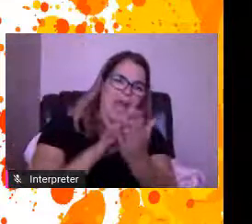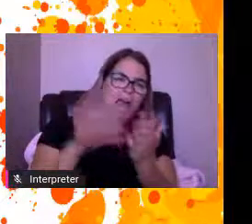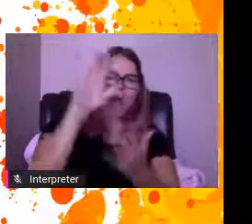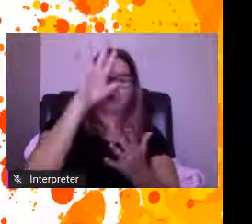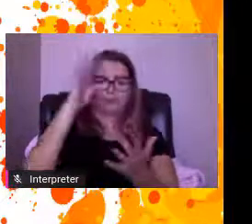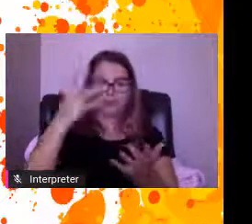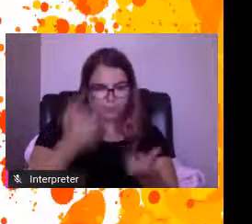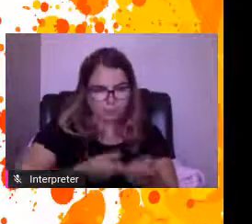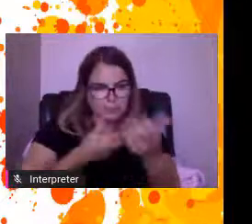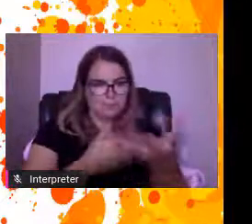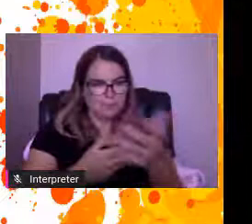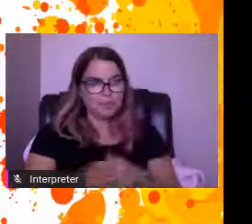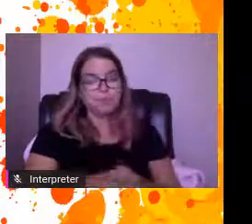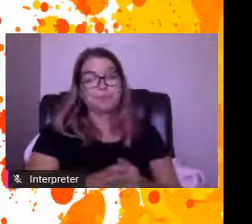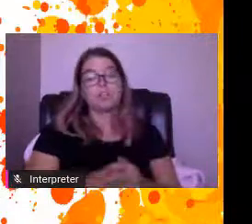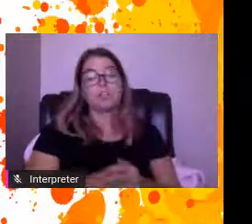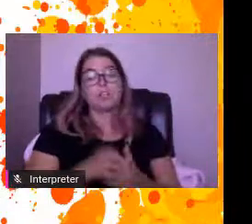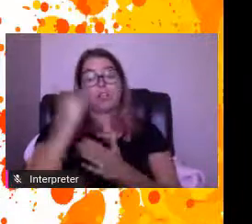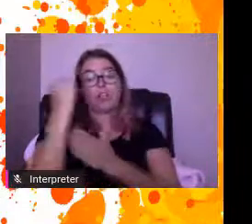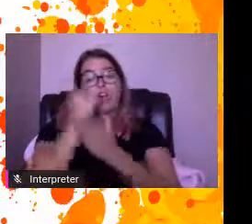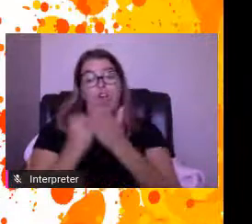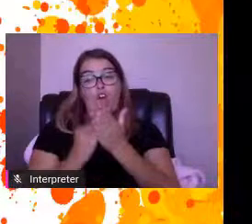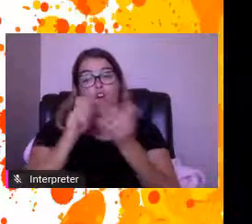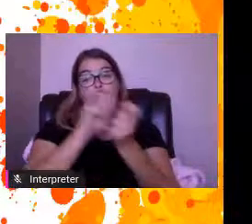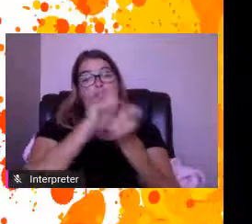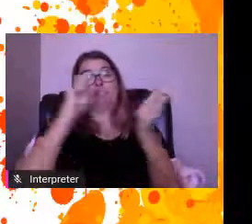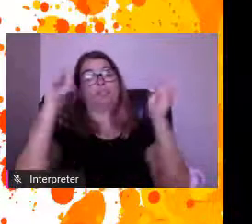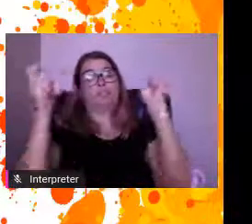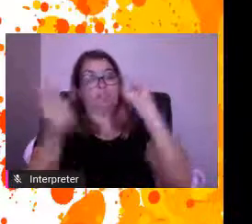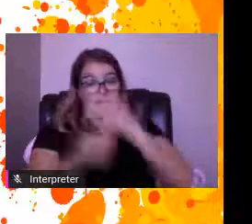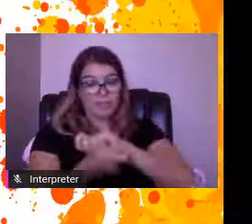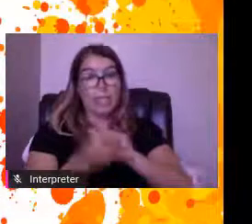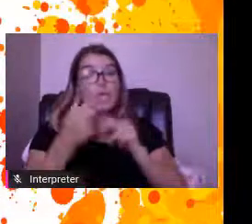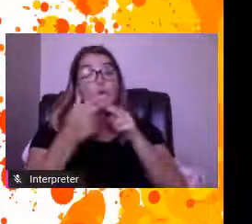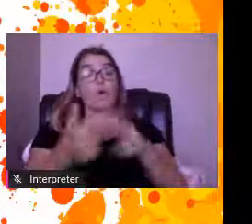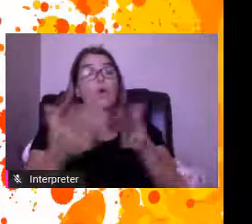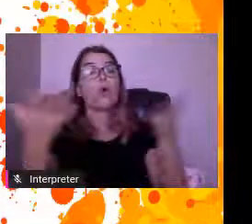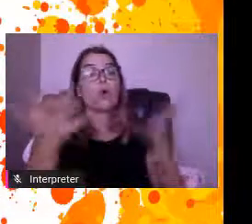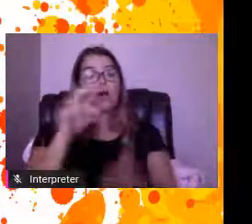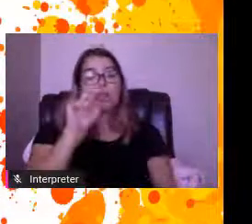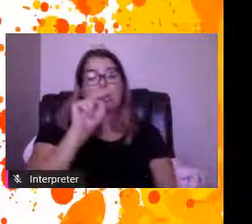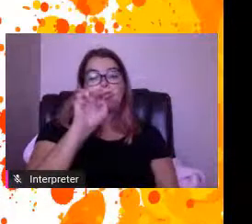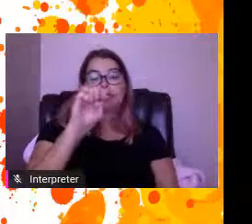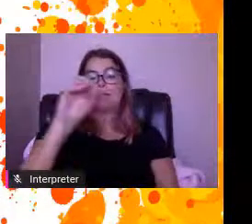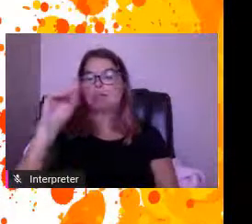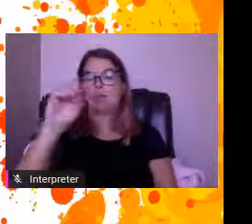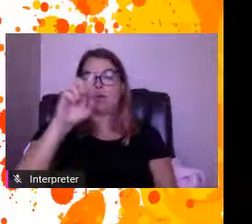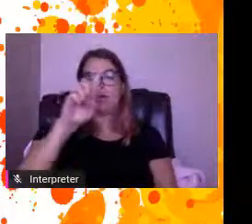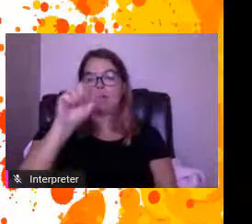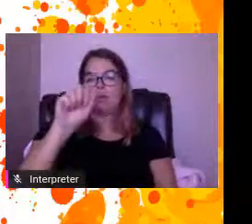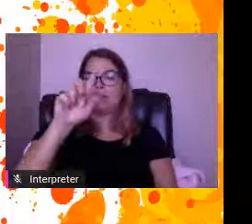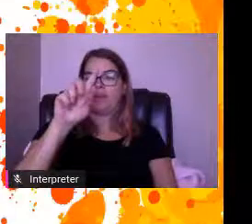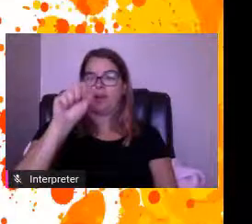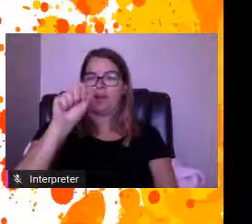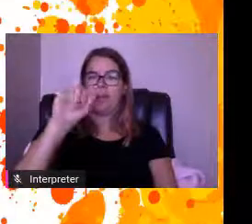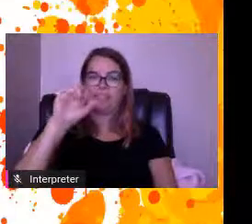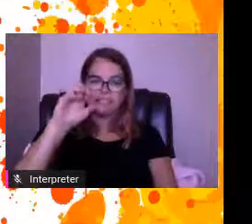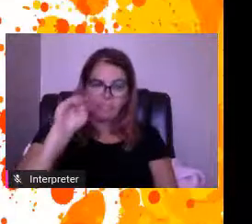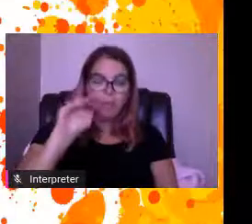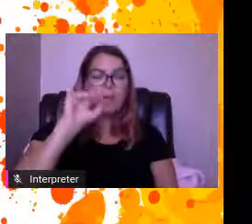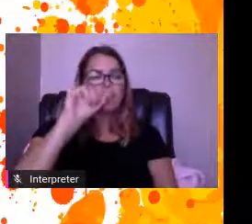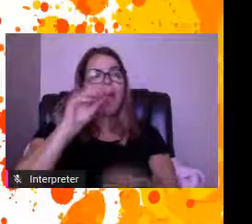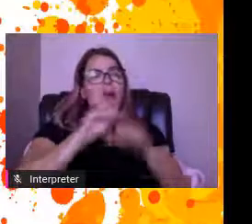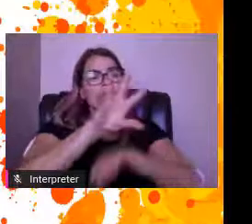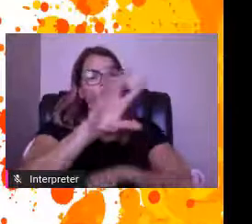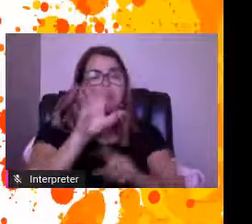art movement they inspired, sometimes referred to as neo-dadaism, would go on to influence the pop art movement, including artists like Andy